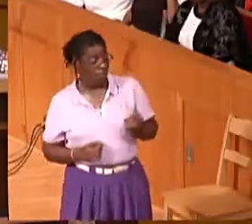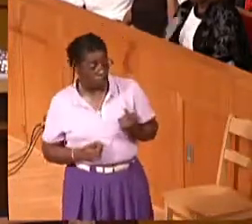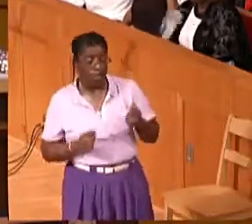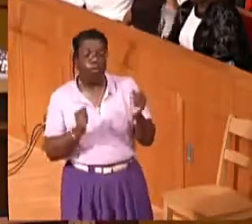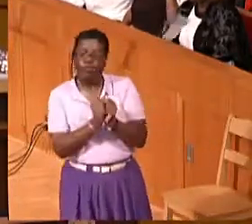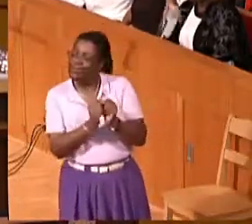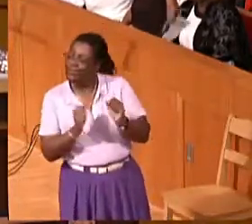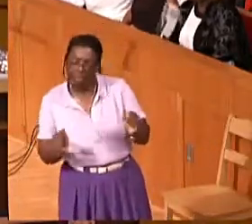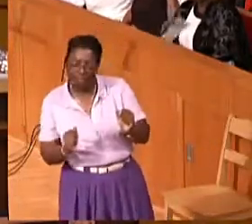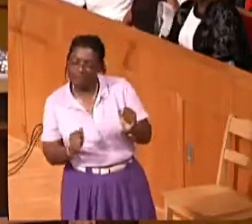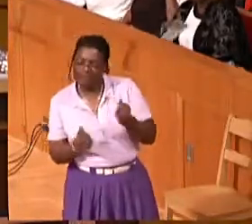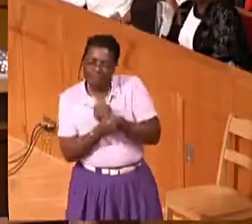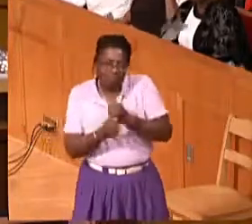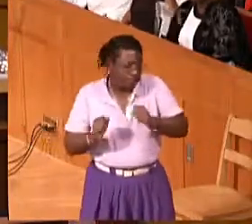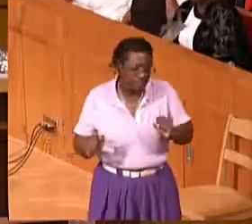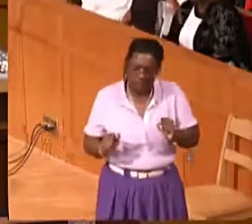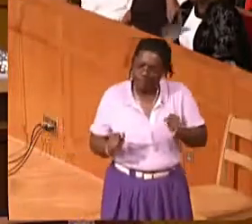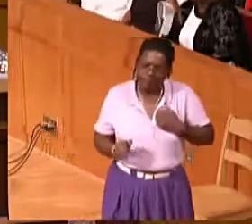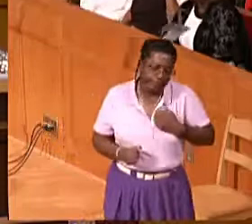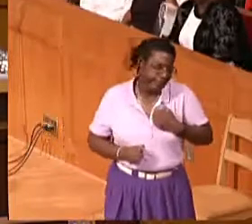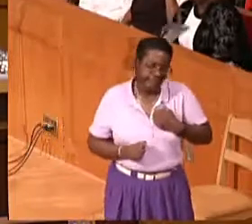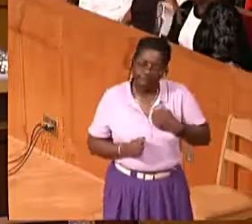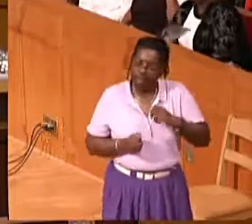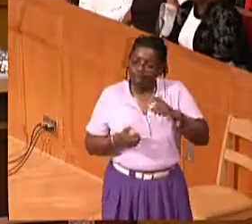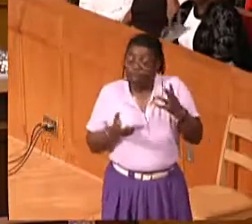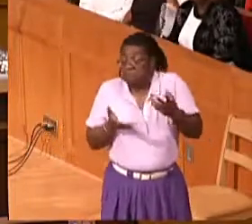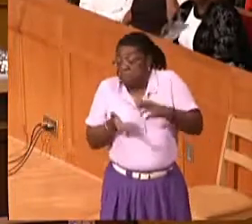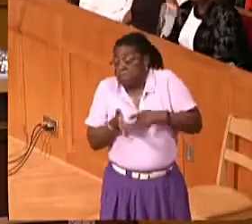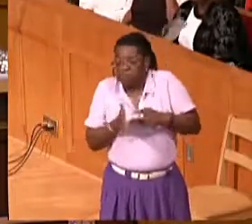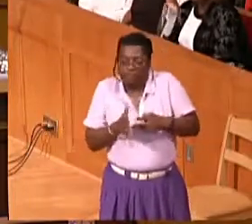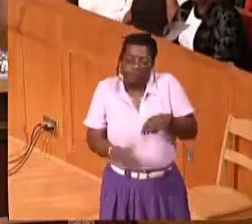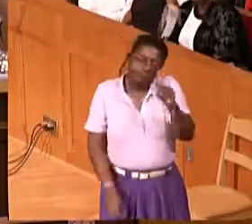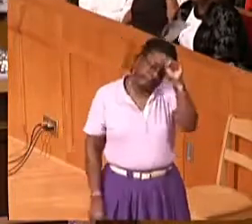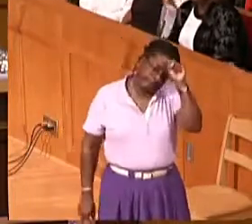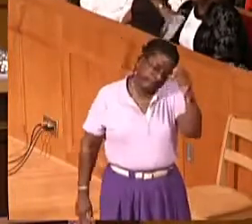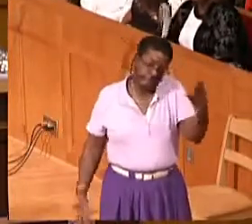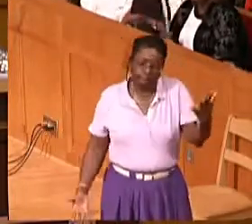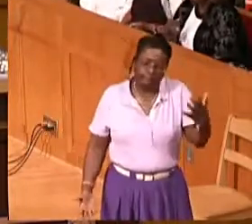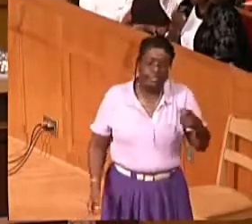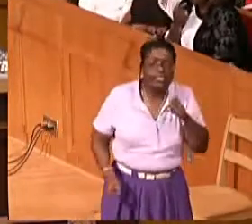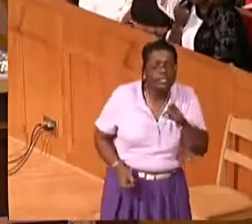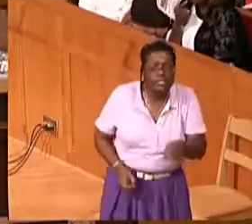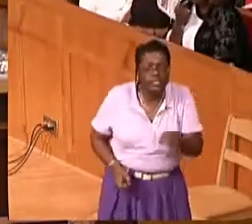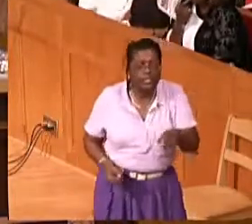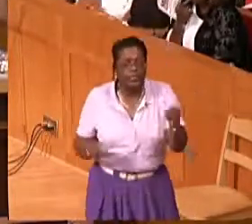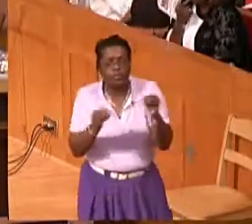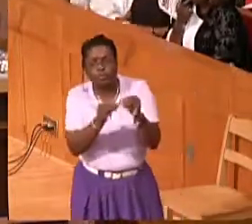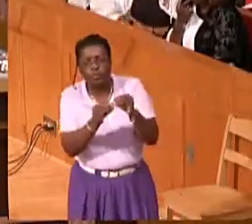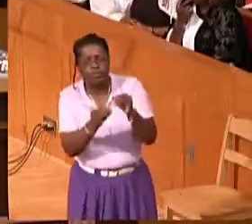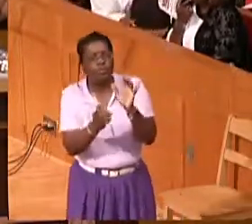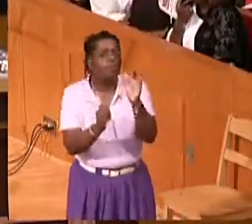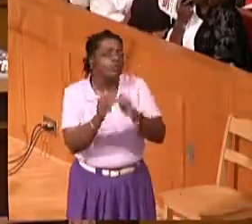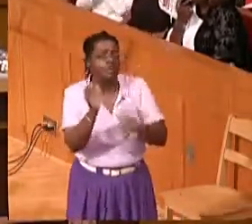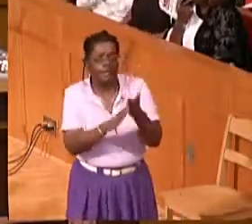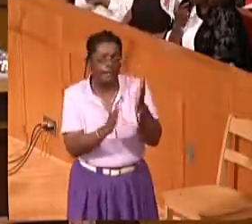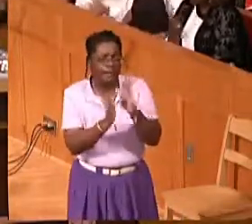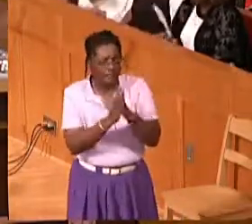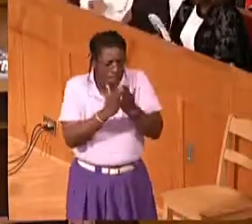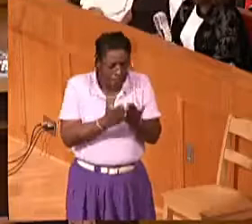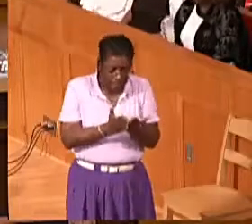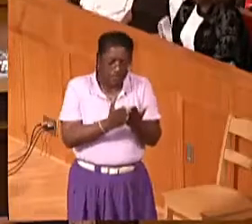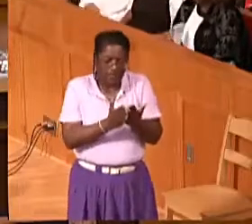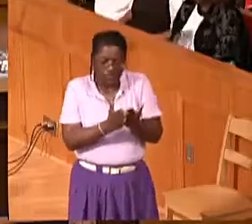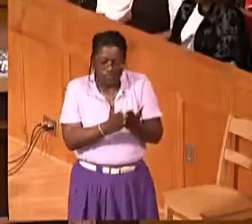devil. Somebody gonna help me here. You need something more than book sense. You need to know the sense that Big